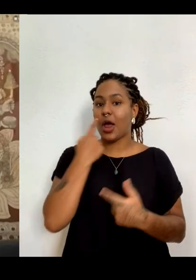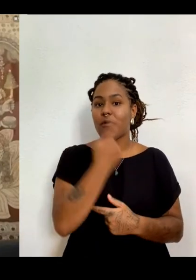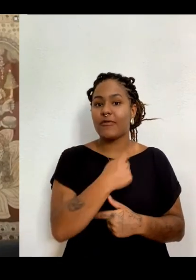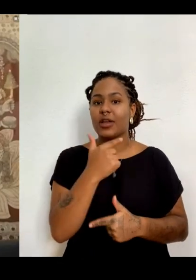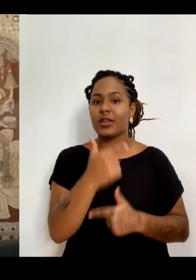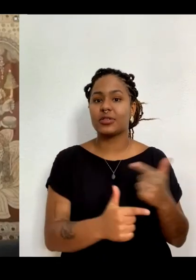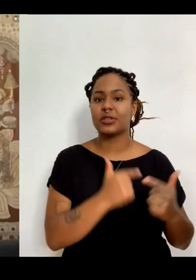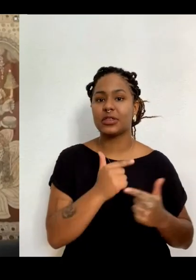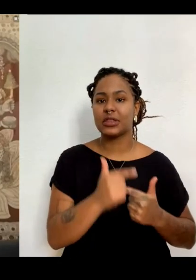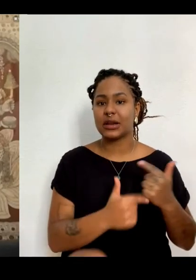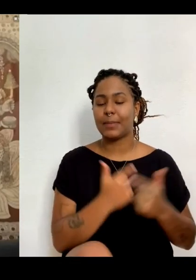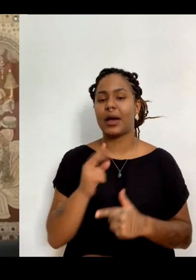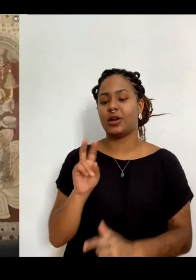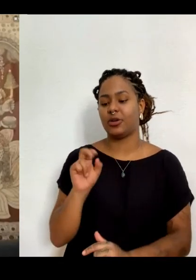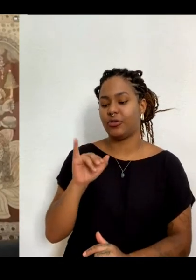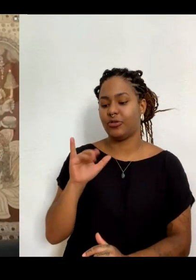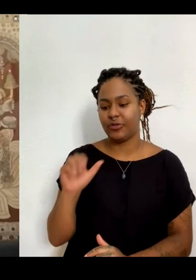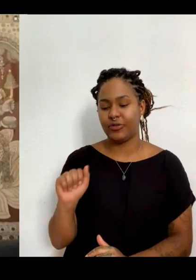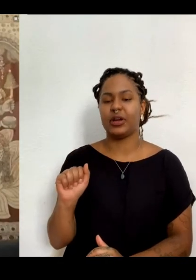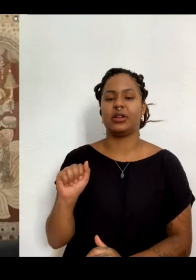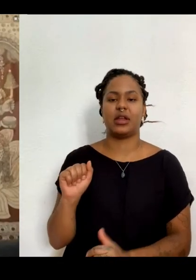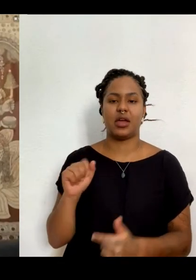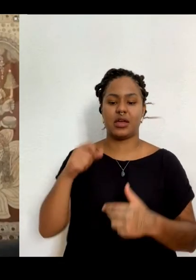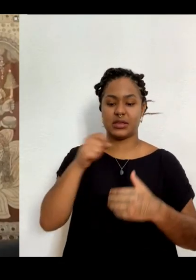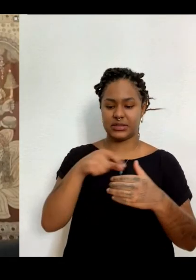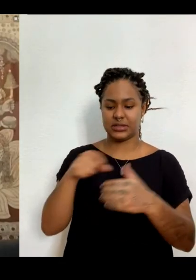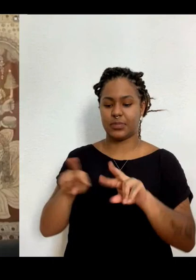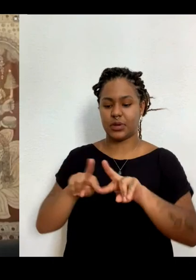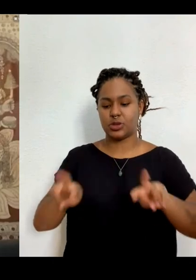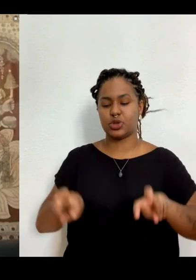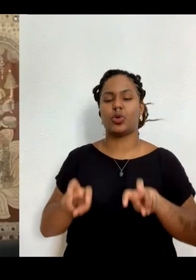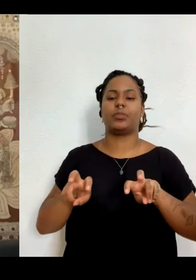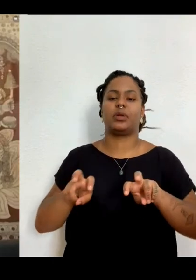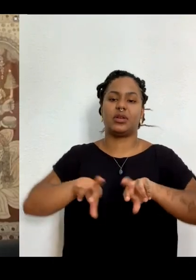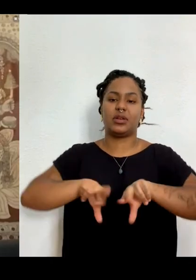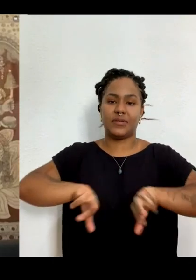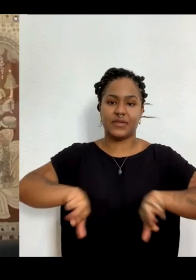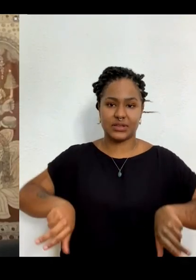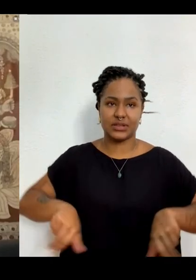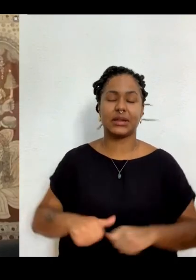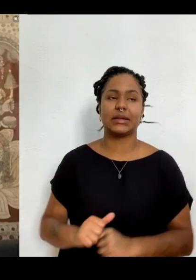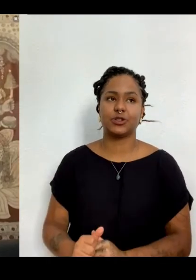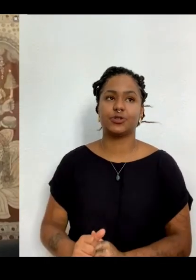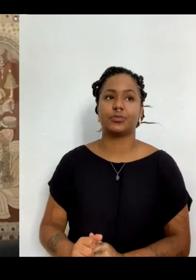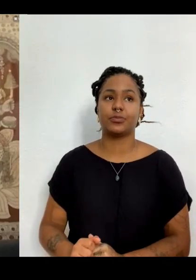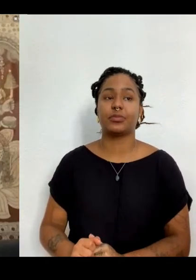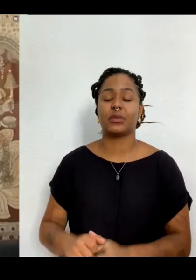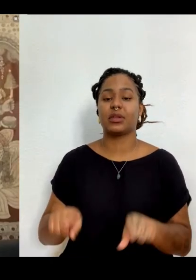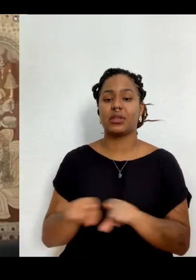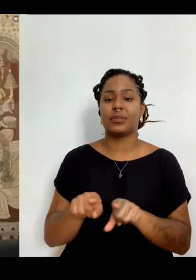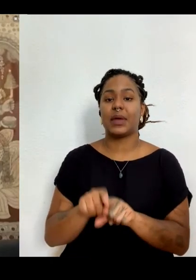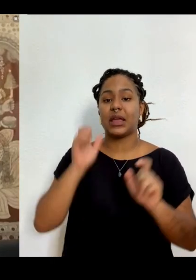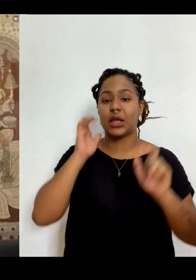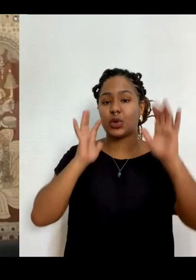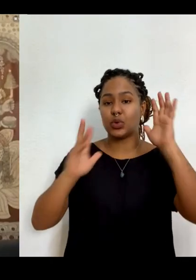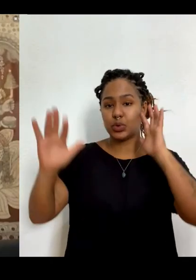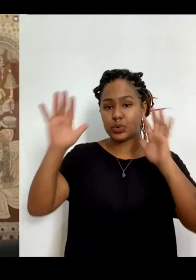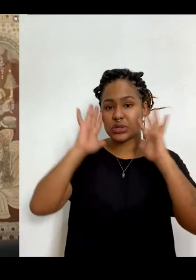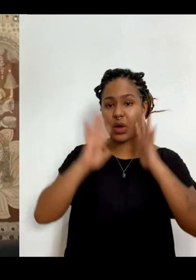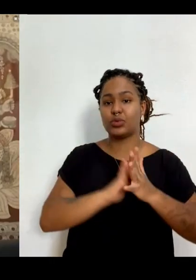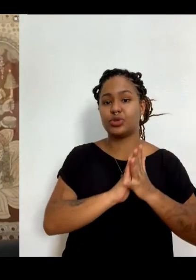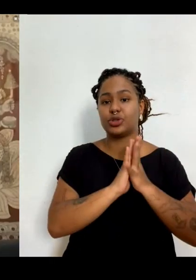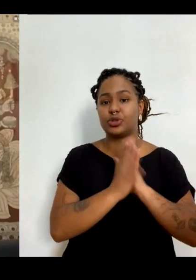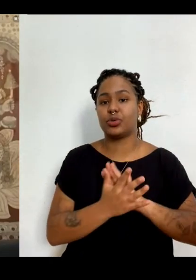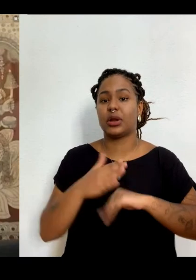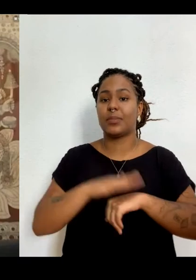biodiversity the the illusions that fall apart when you take care of the earth and our Earth